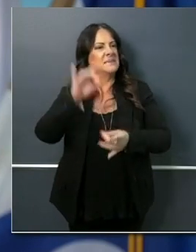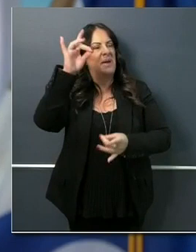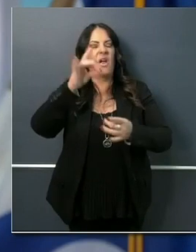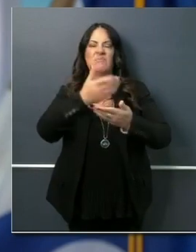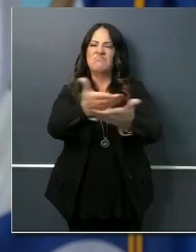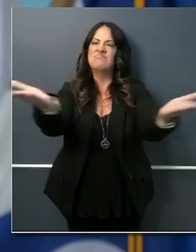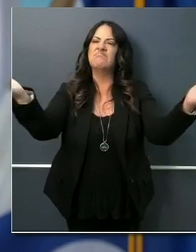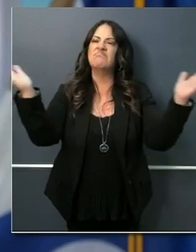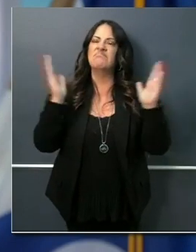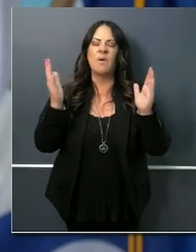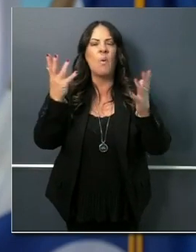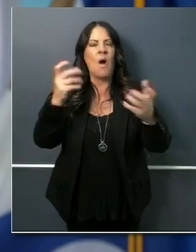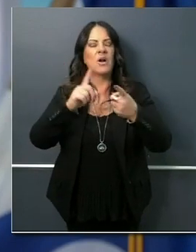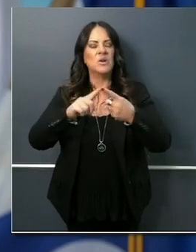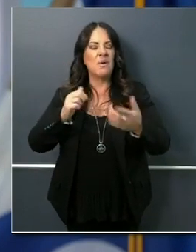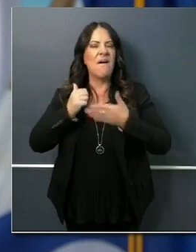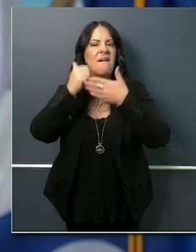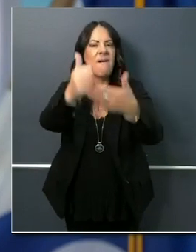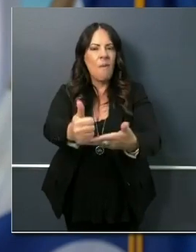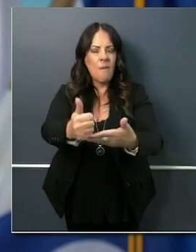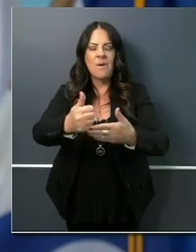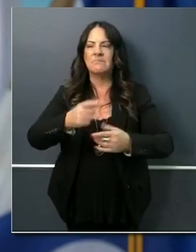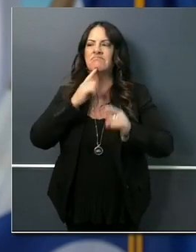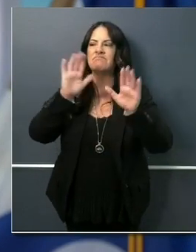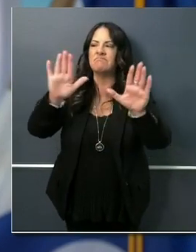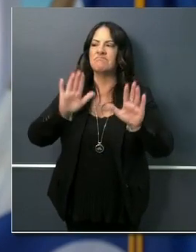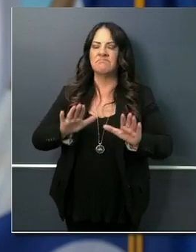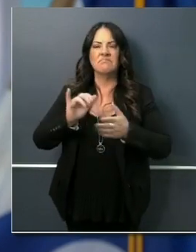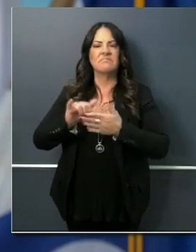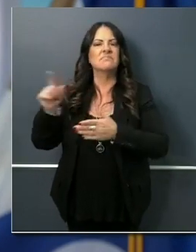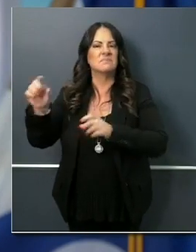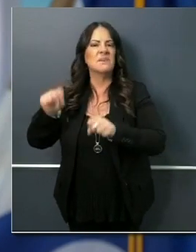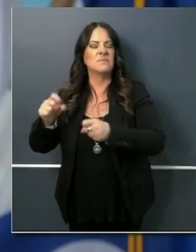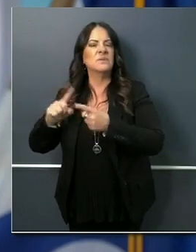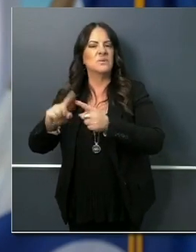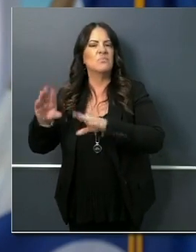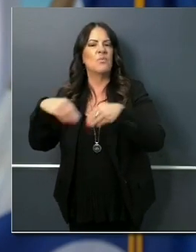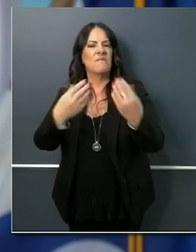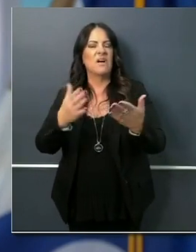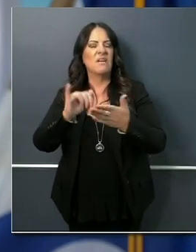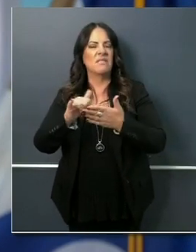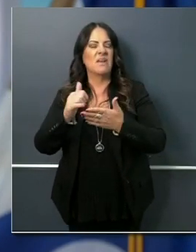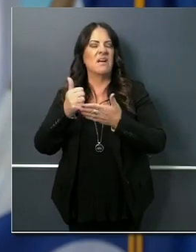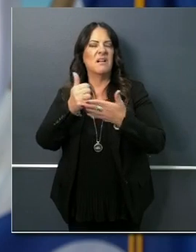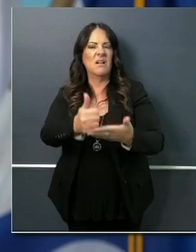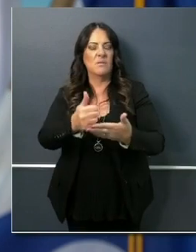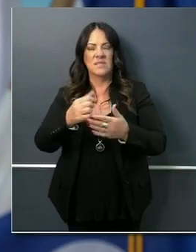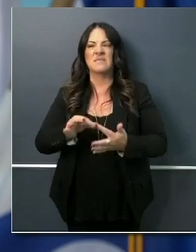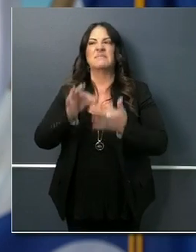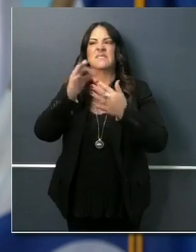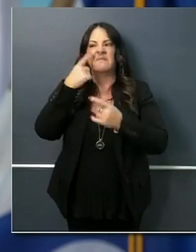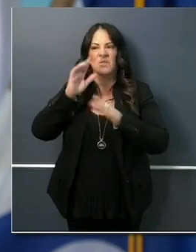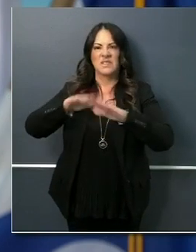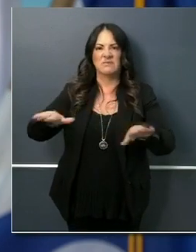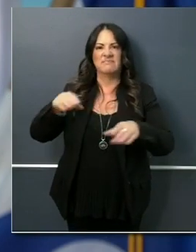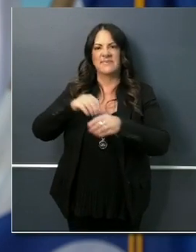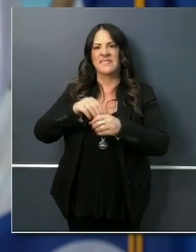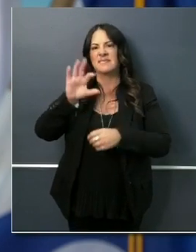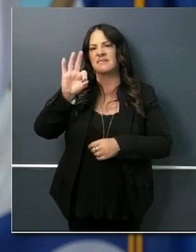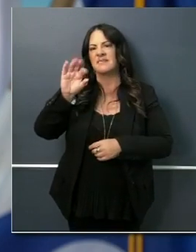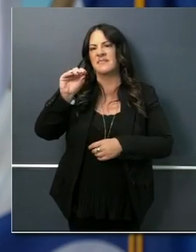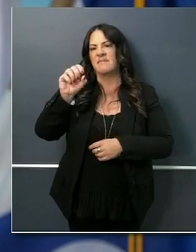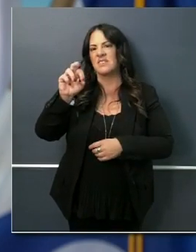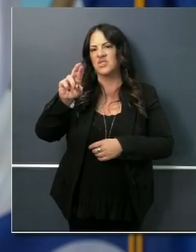with DSS and others to provide those most at need, particularly in the foster care system, the supports so they could continue to